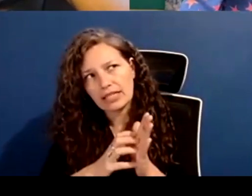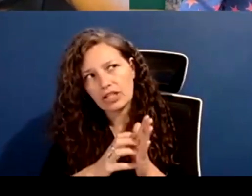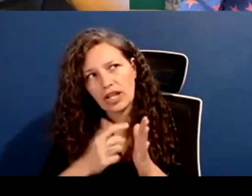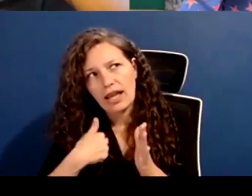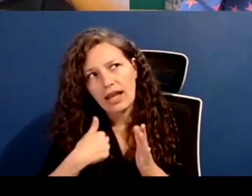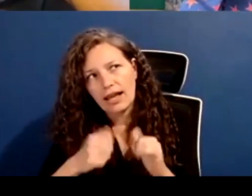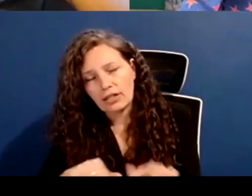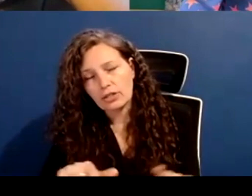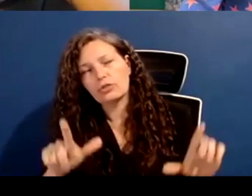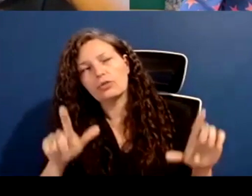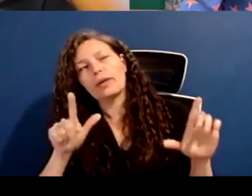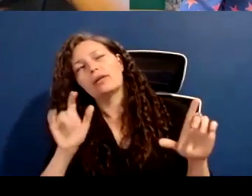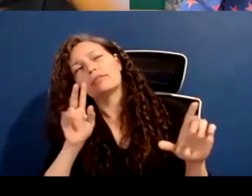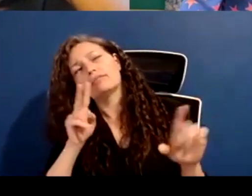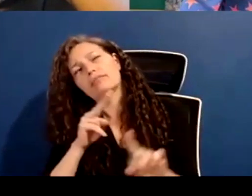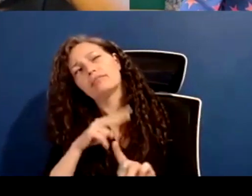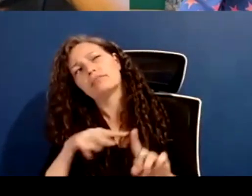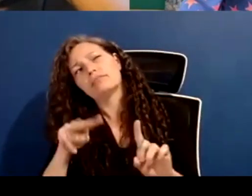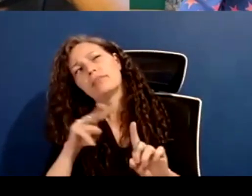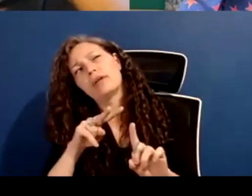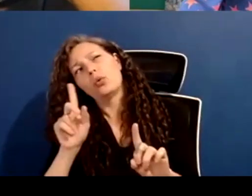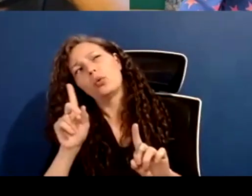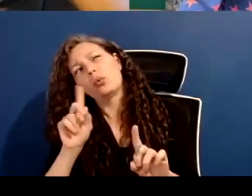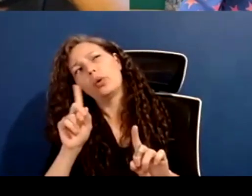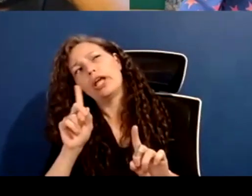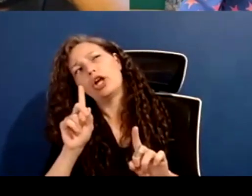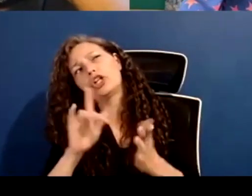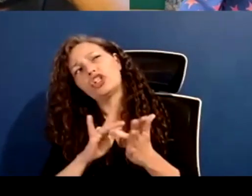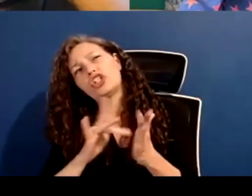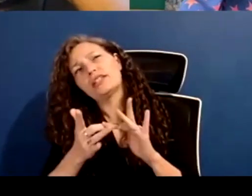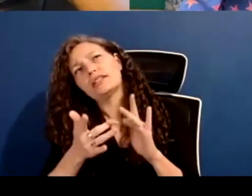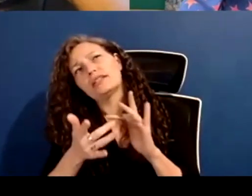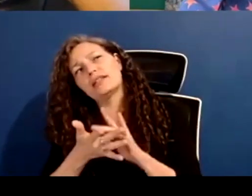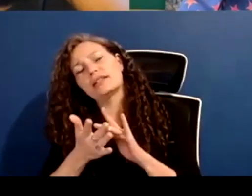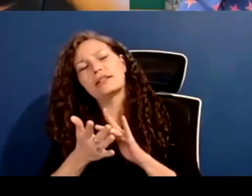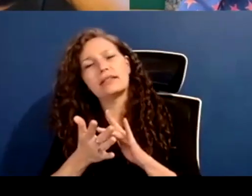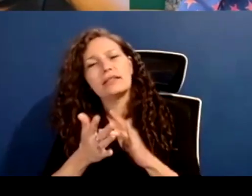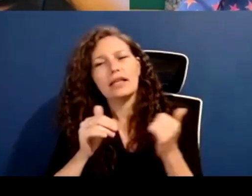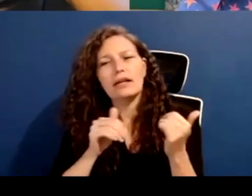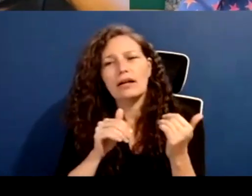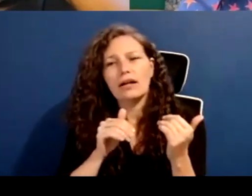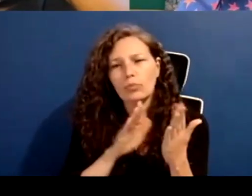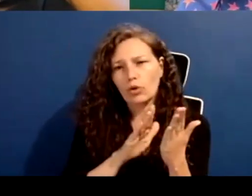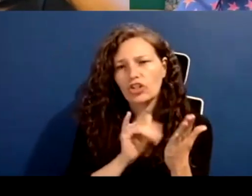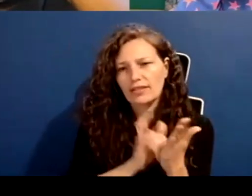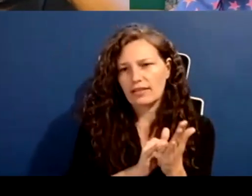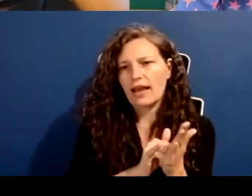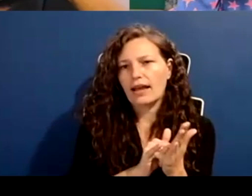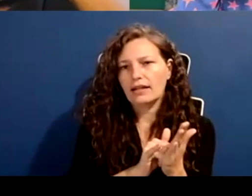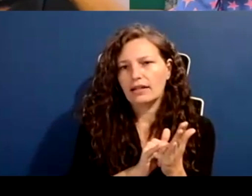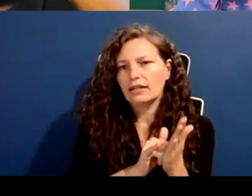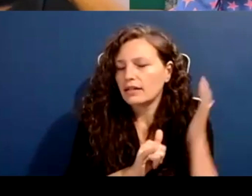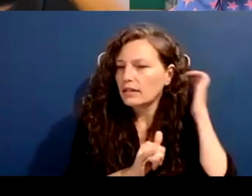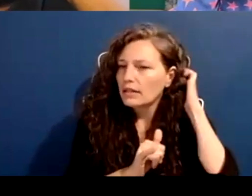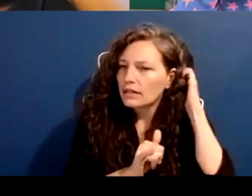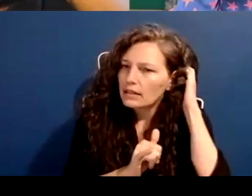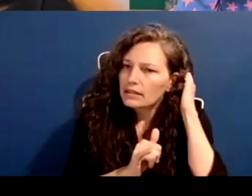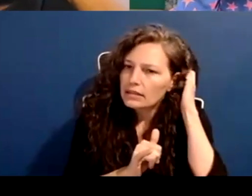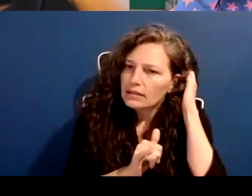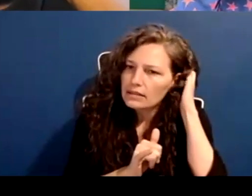that, what seems to be a historical, at least at that time, what seems to be an